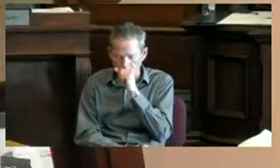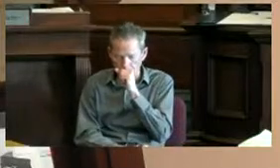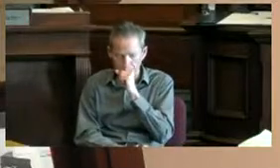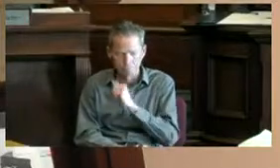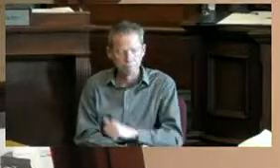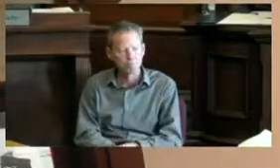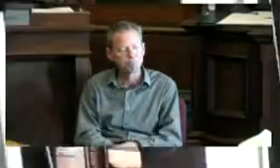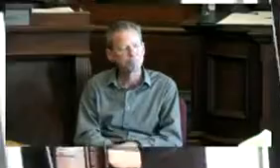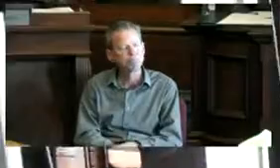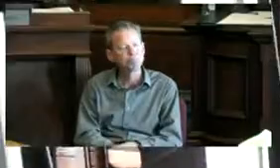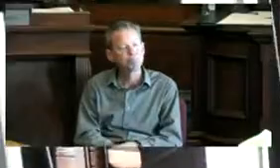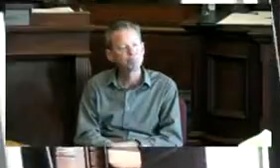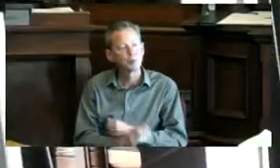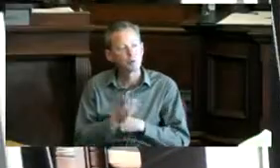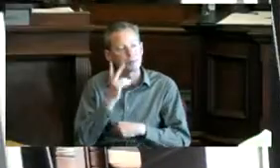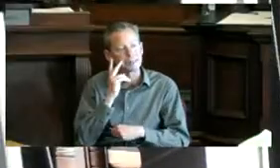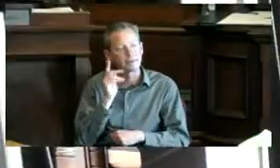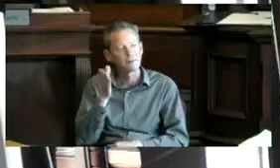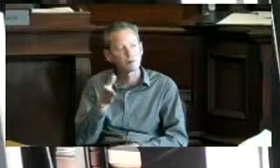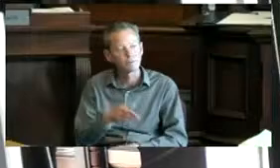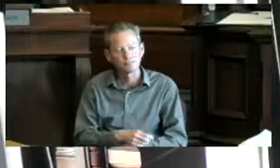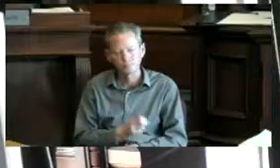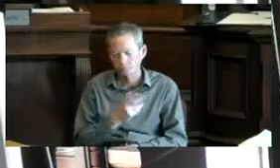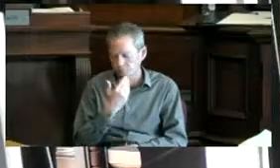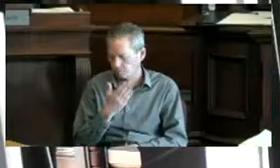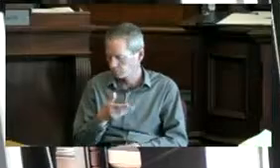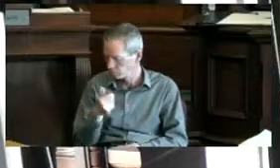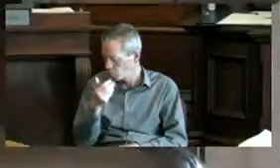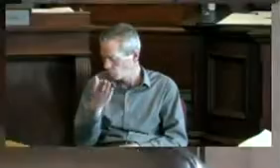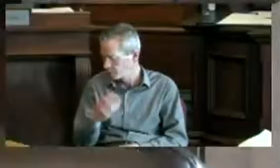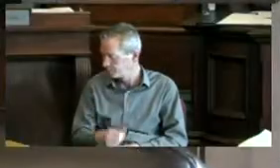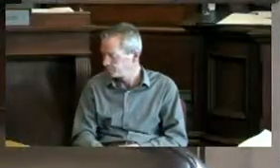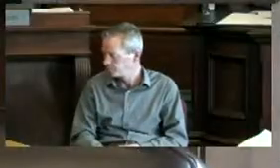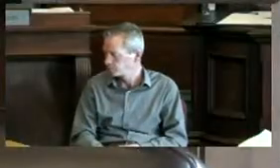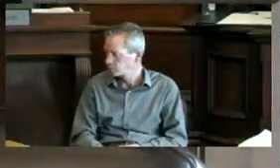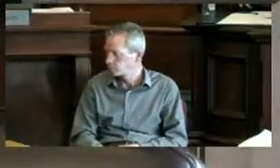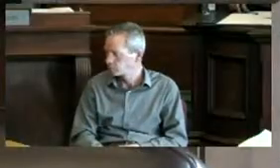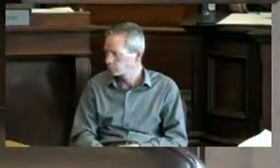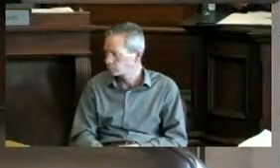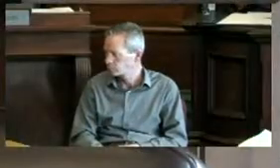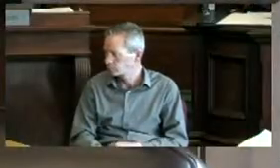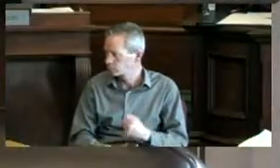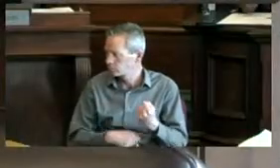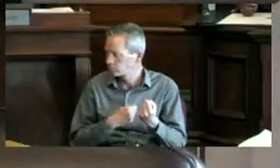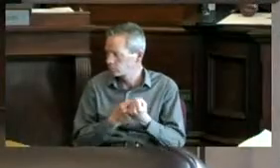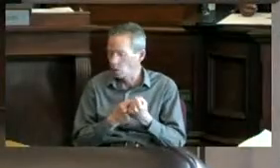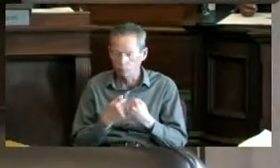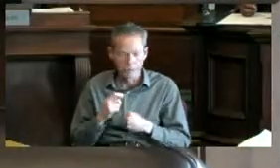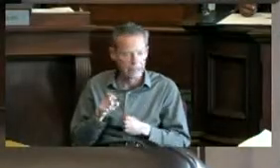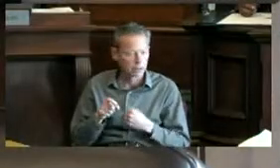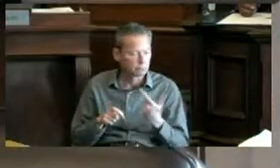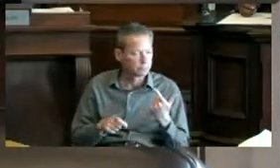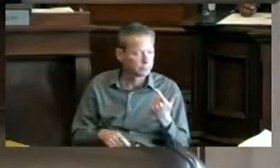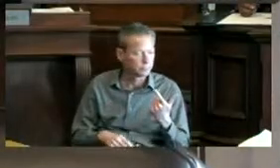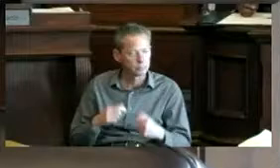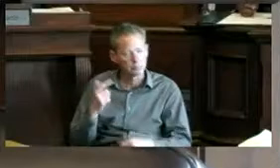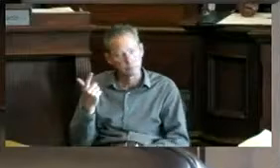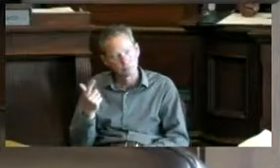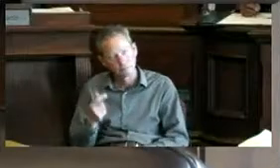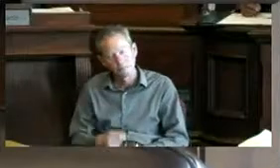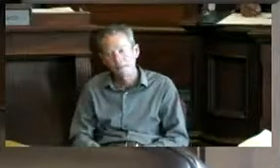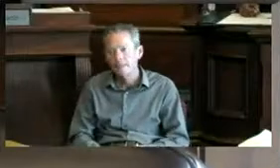likely possibility that you're going to see that in the future. Thank you. I'll move it. All in favor? Oh, I need a second.